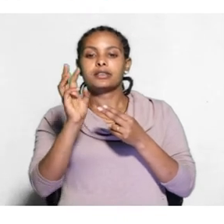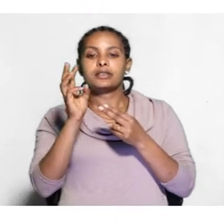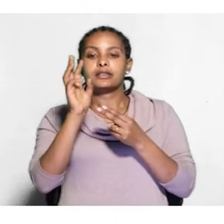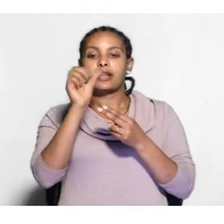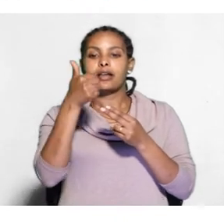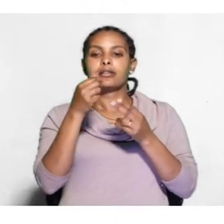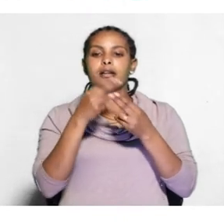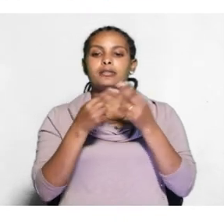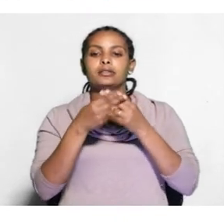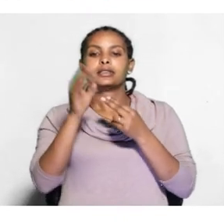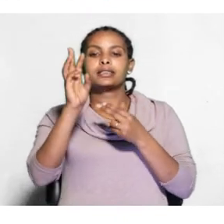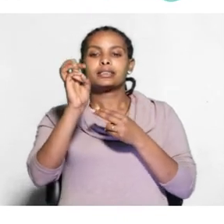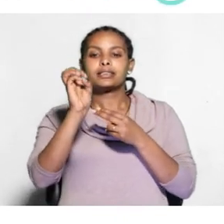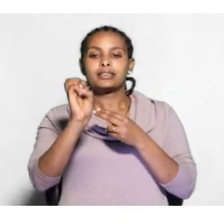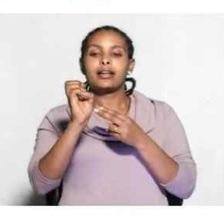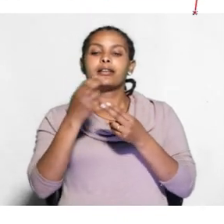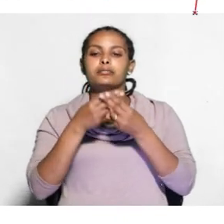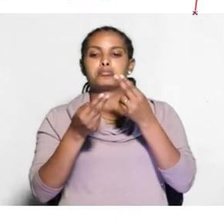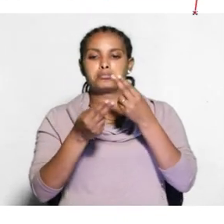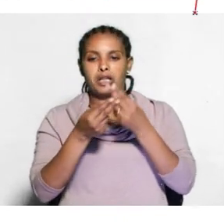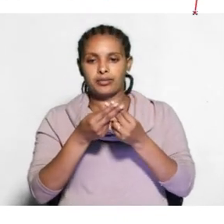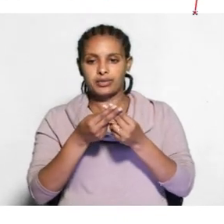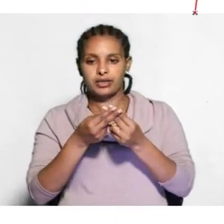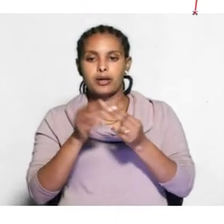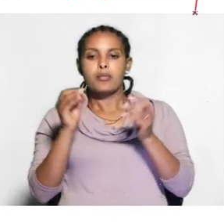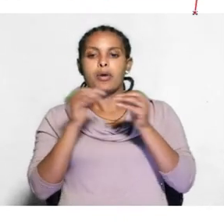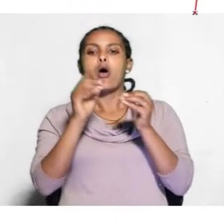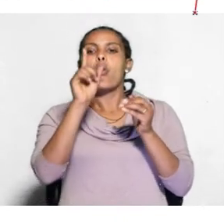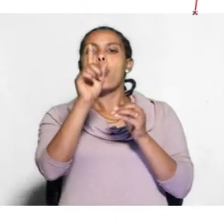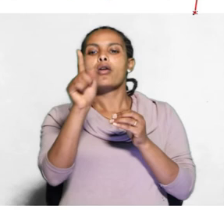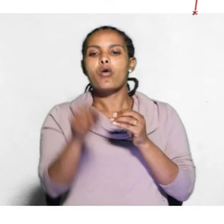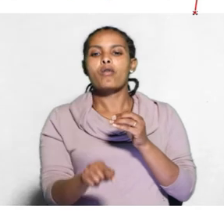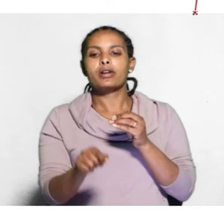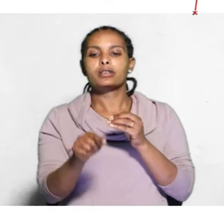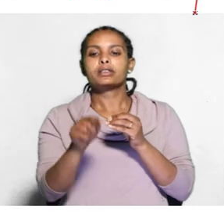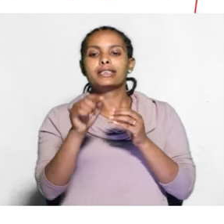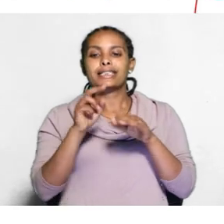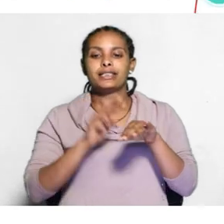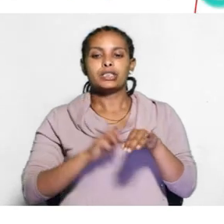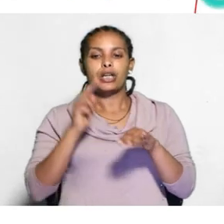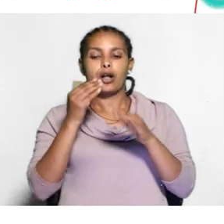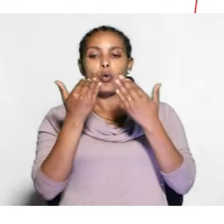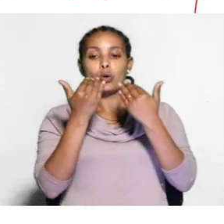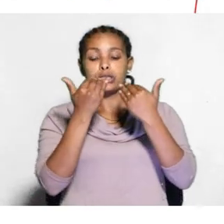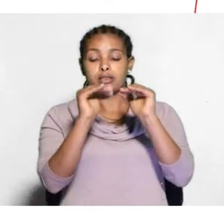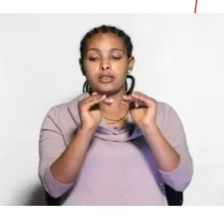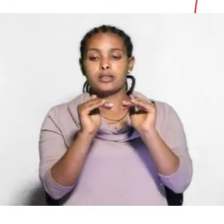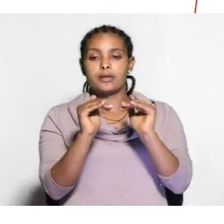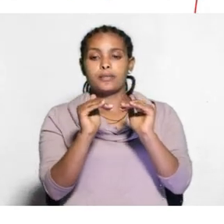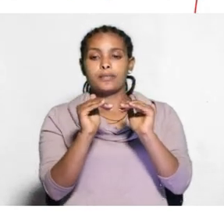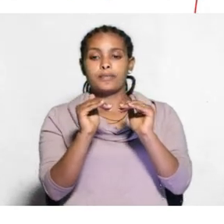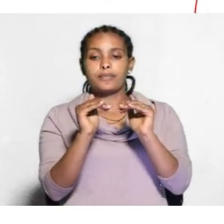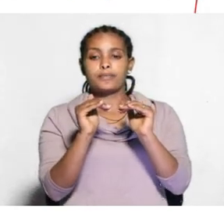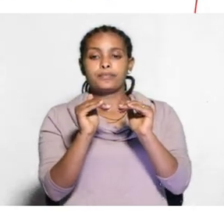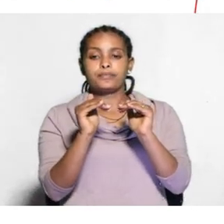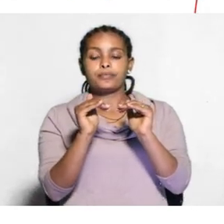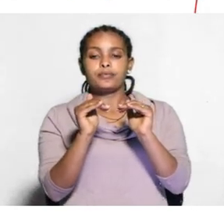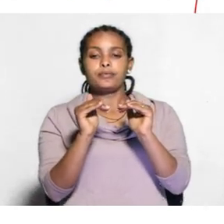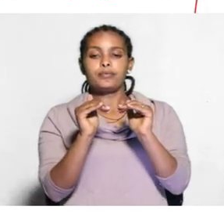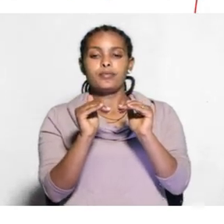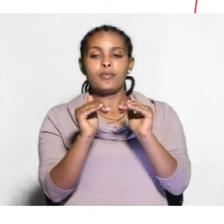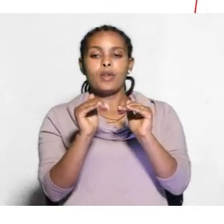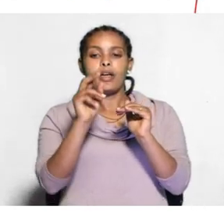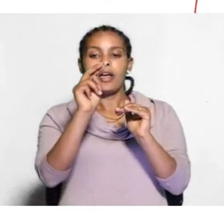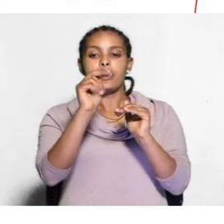times 60 seconds plus 1 over initial concentration 1 over initial concentration